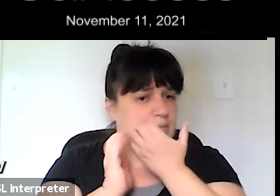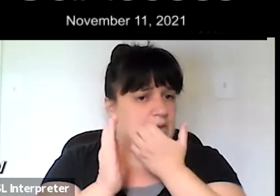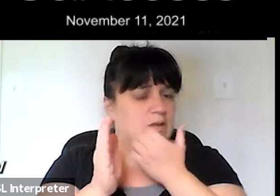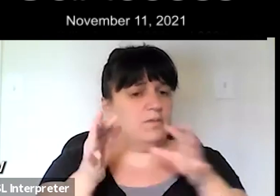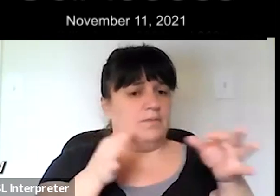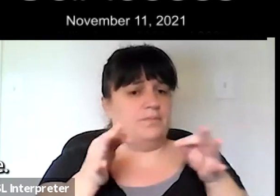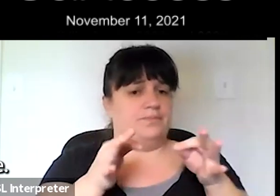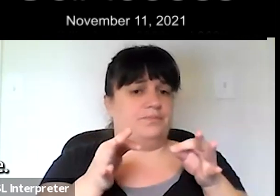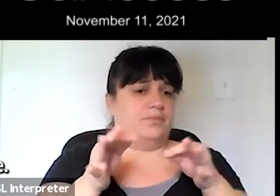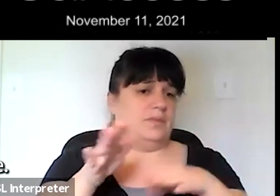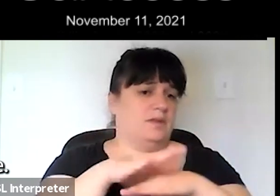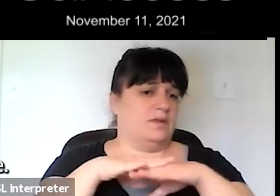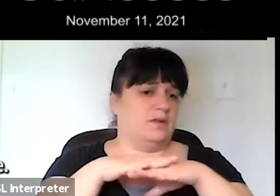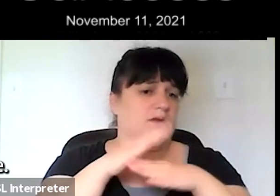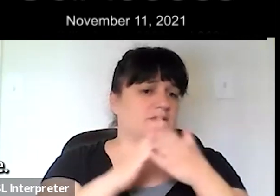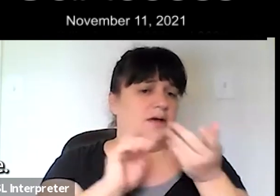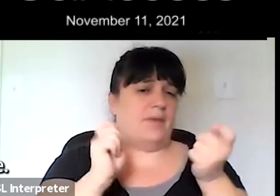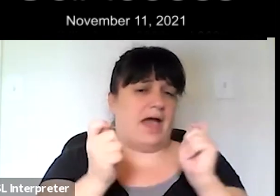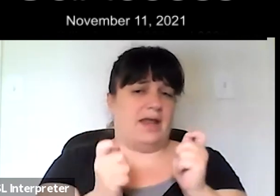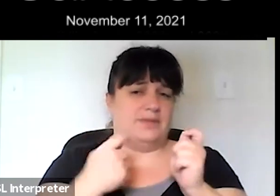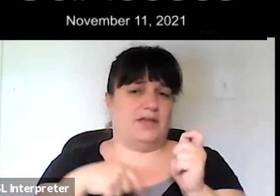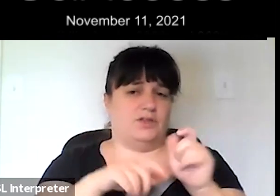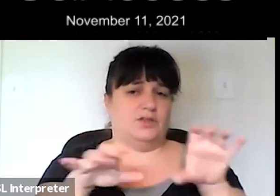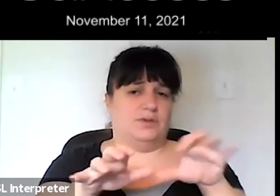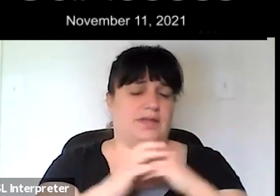give an overview of some adaptations that we've done.